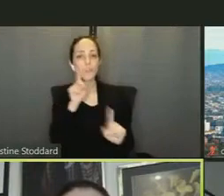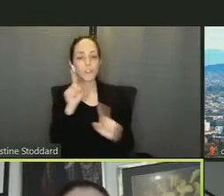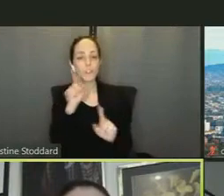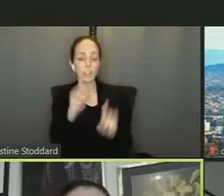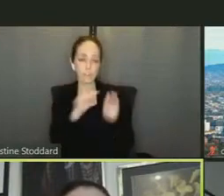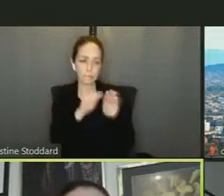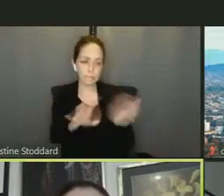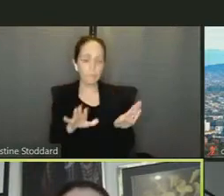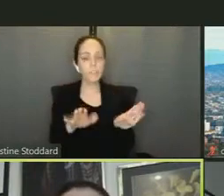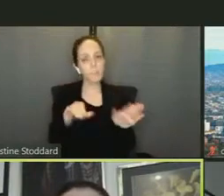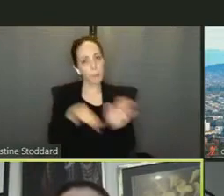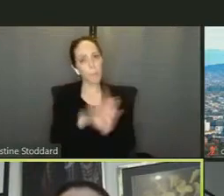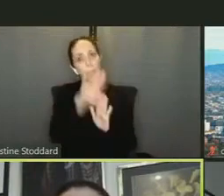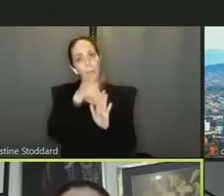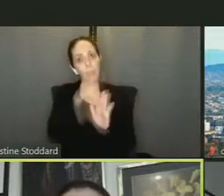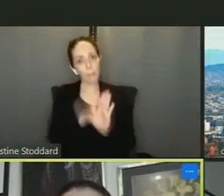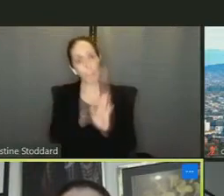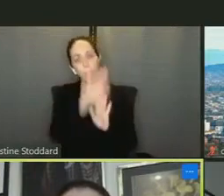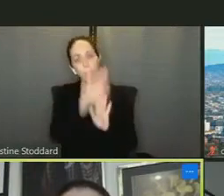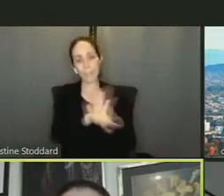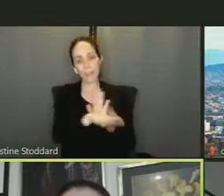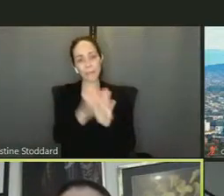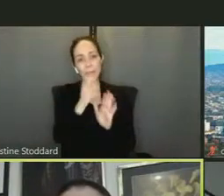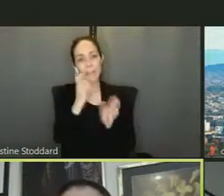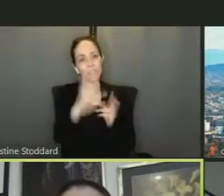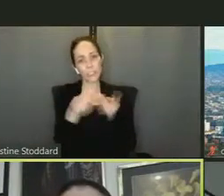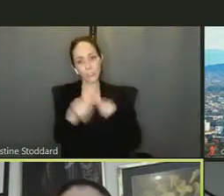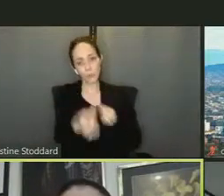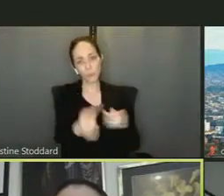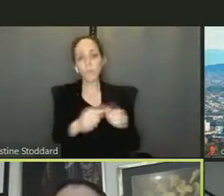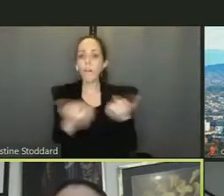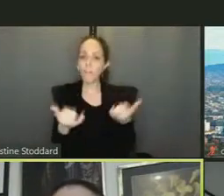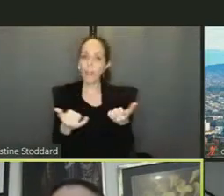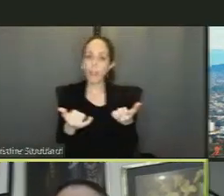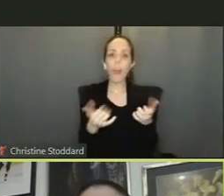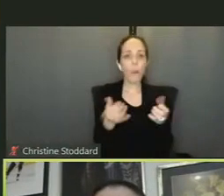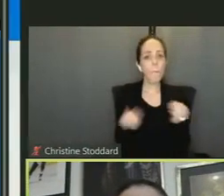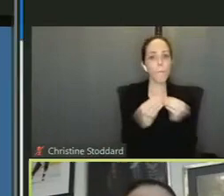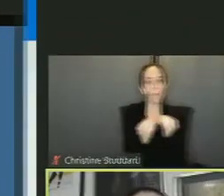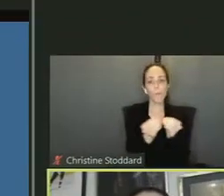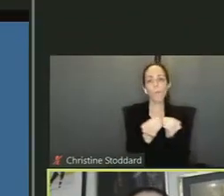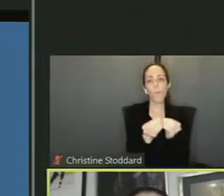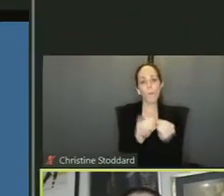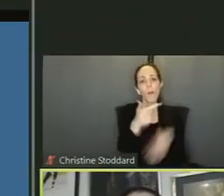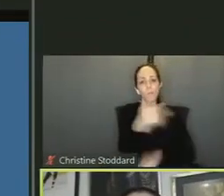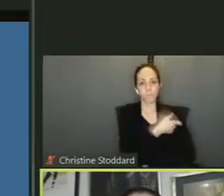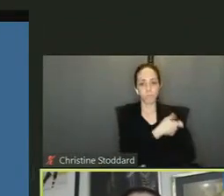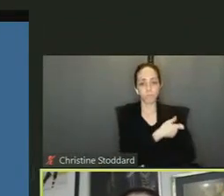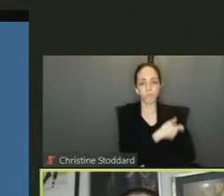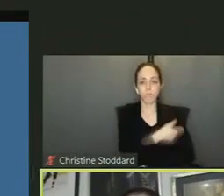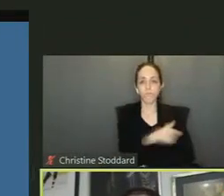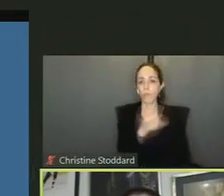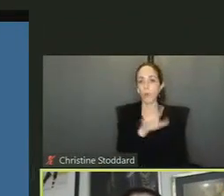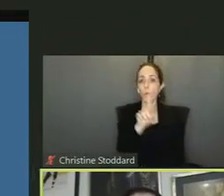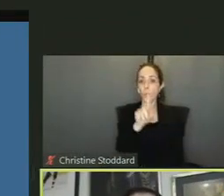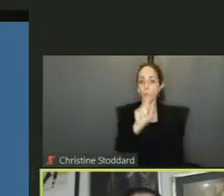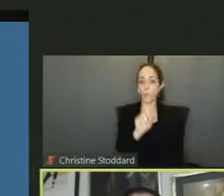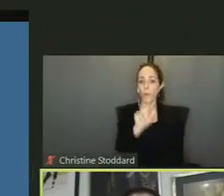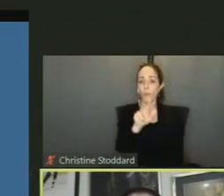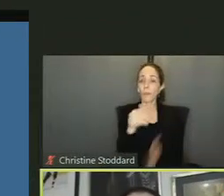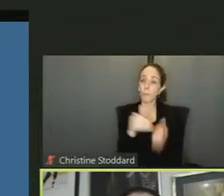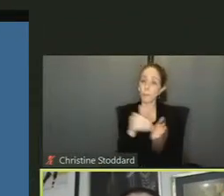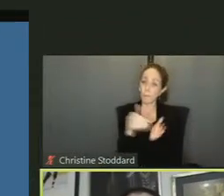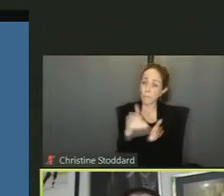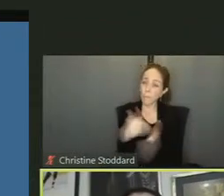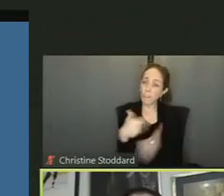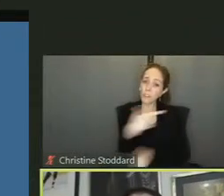bit rocky, but as you can see here, we're picking up the pace. So right now, we're averaging about 1.3 million doses a day,